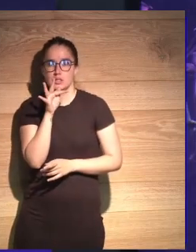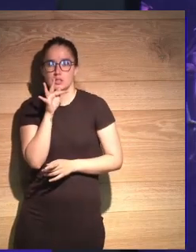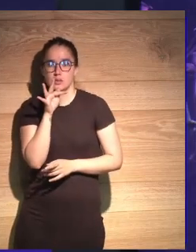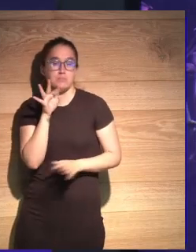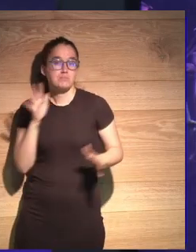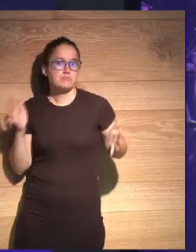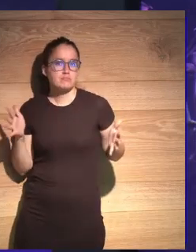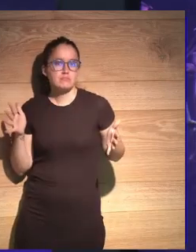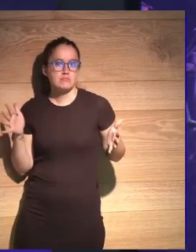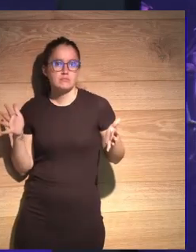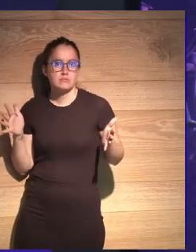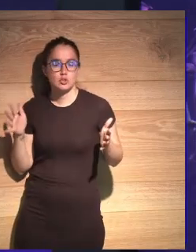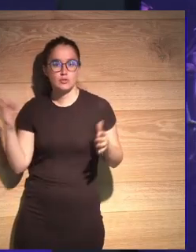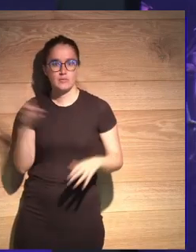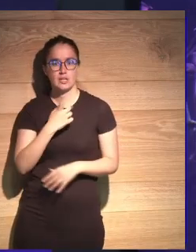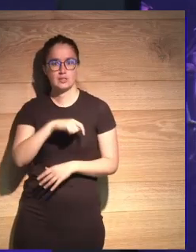still.